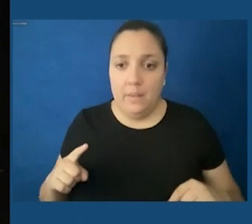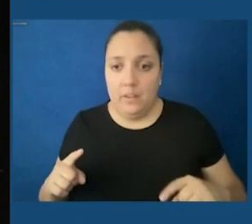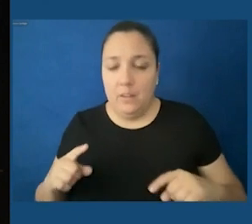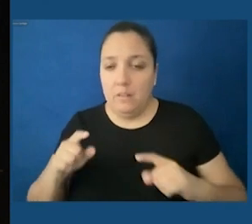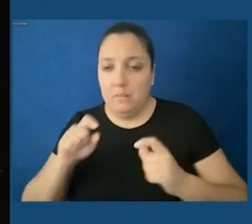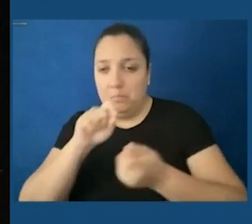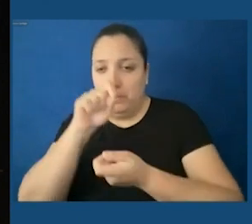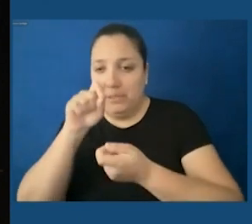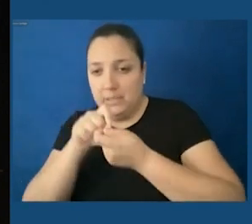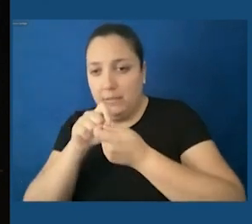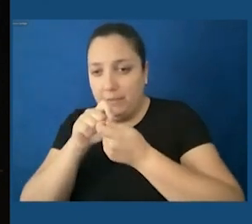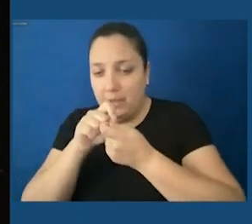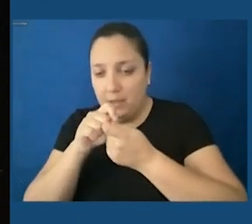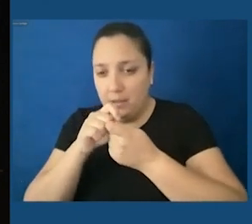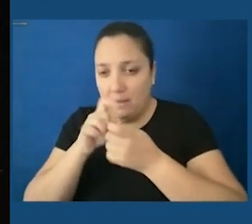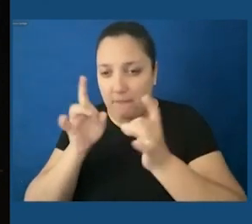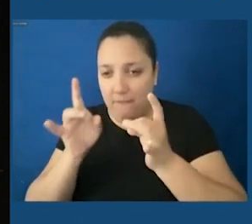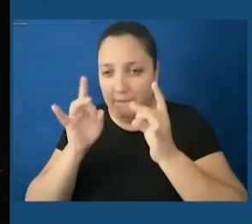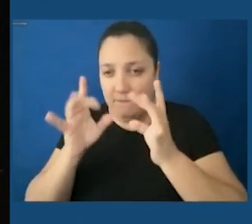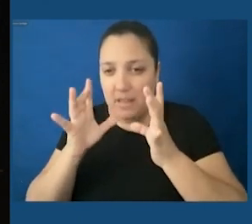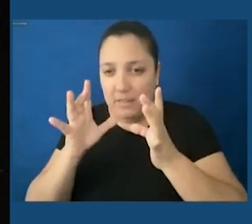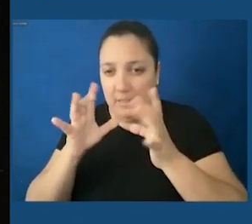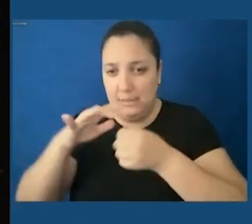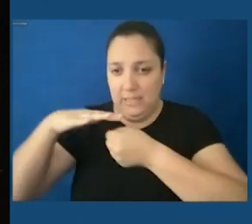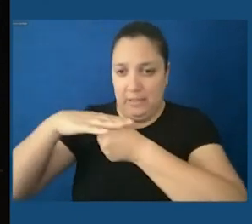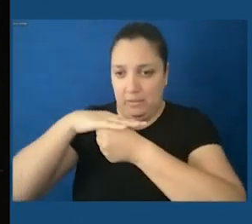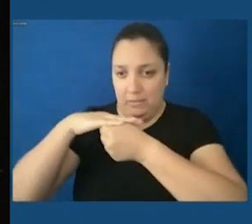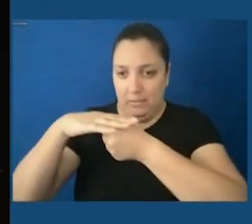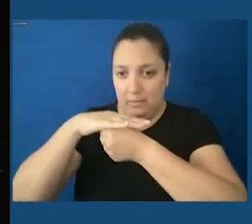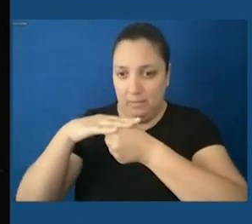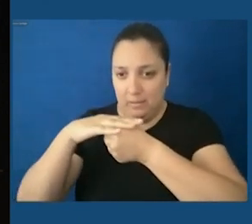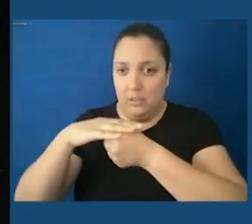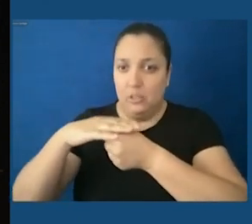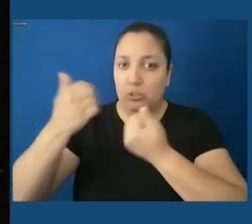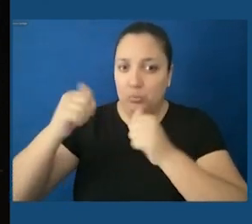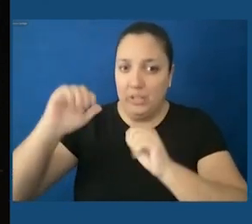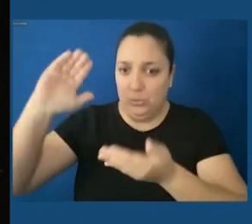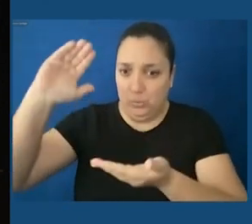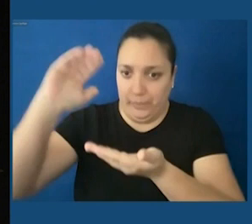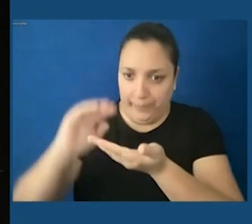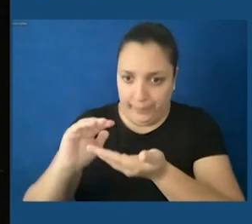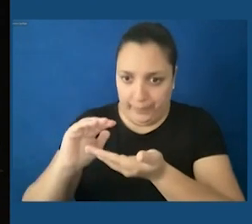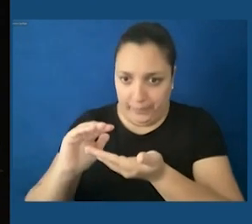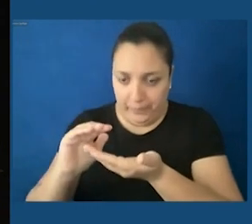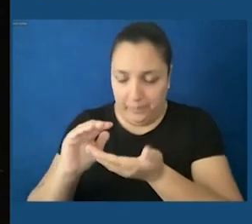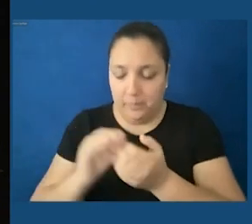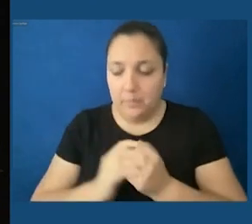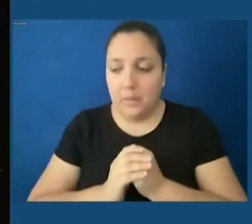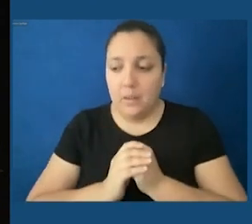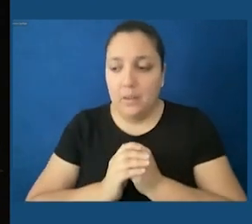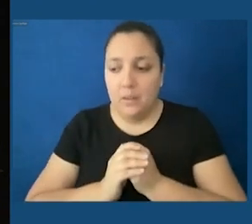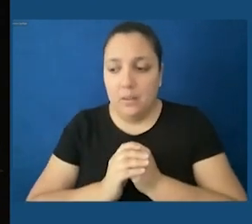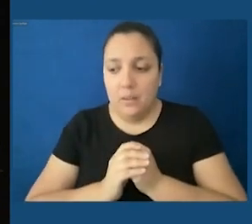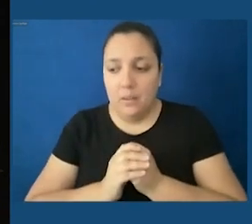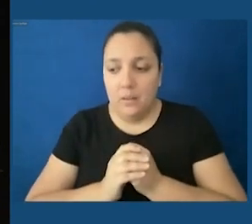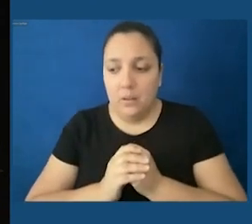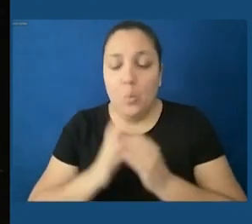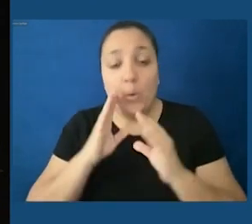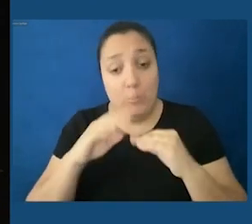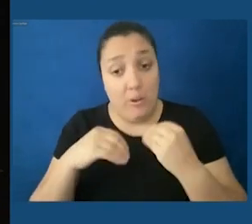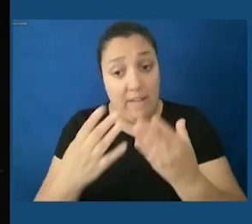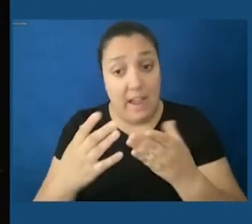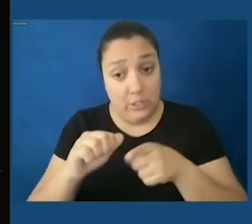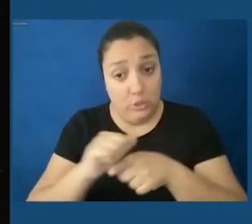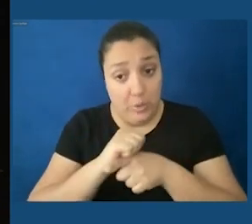and terrorism here in the homeland and working to prevent that. So we do that by providing training to